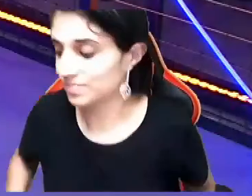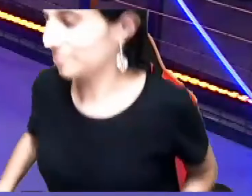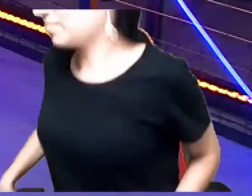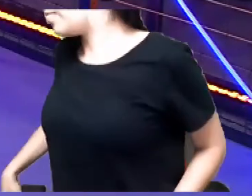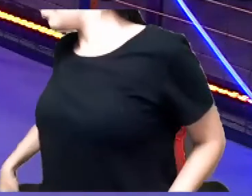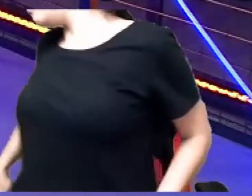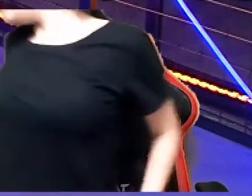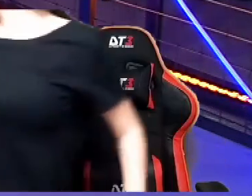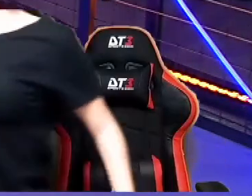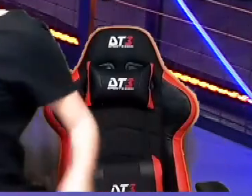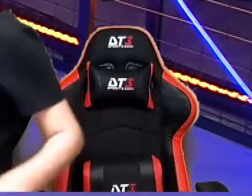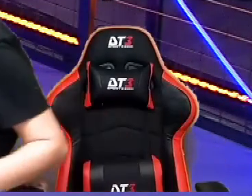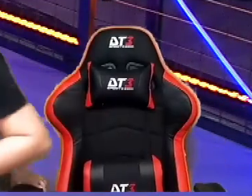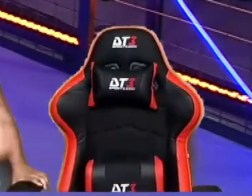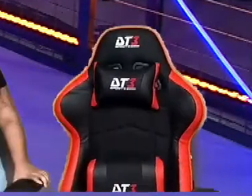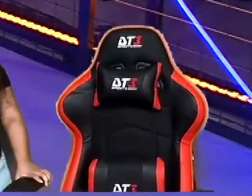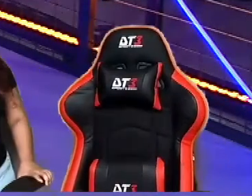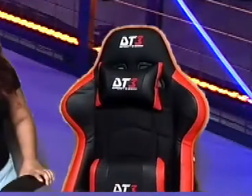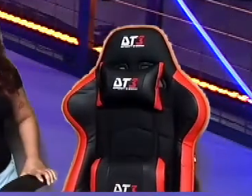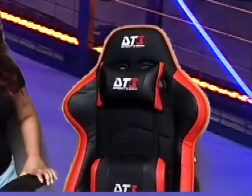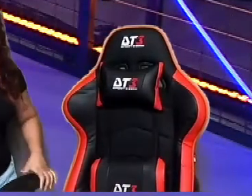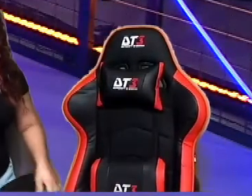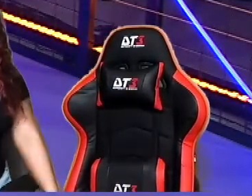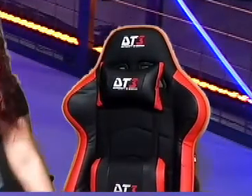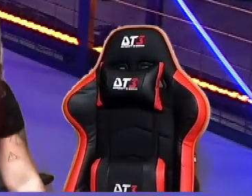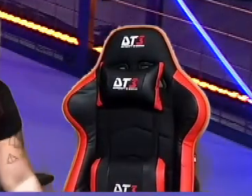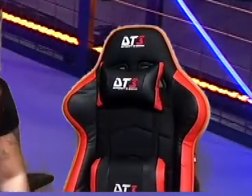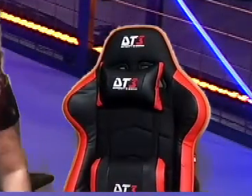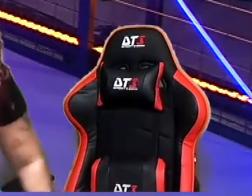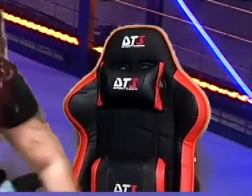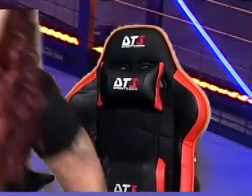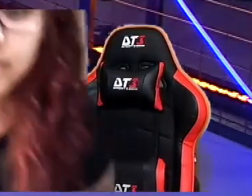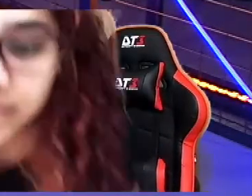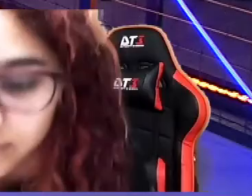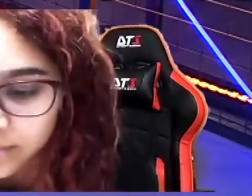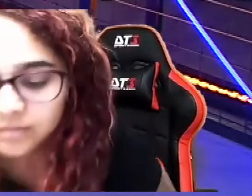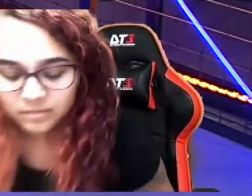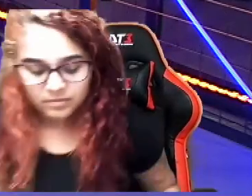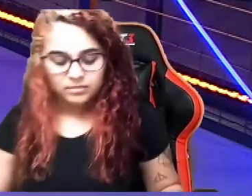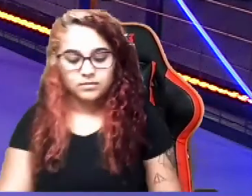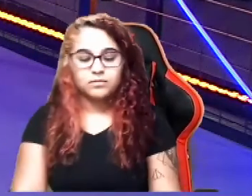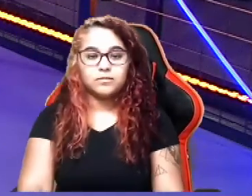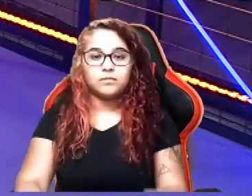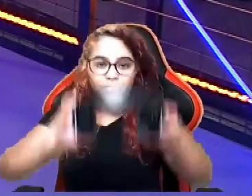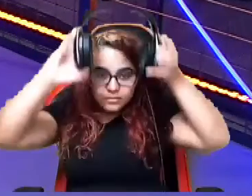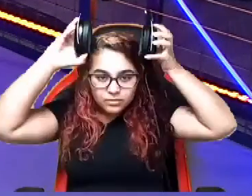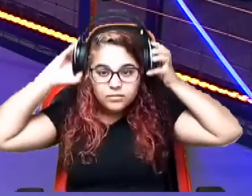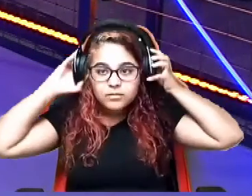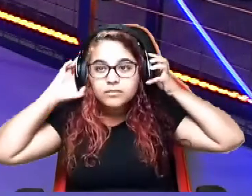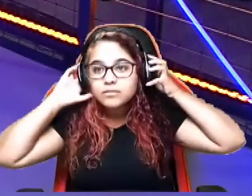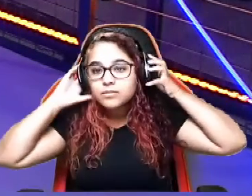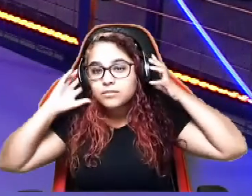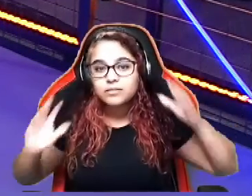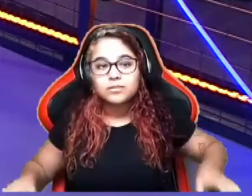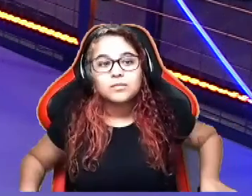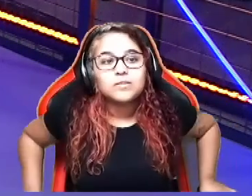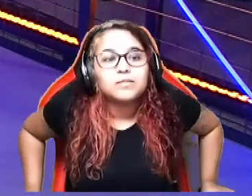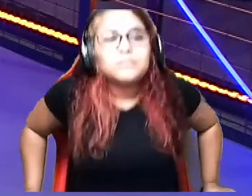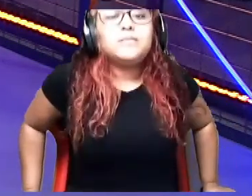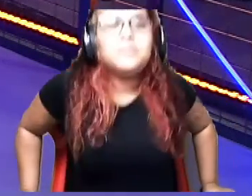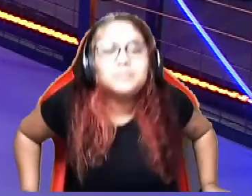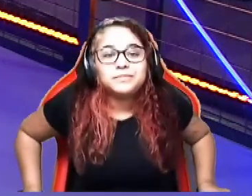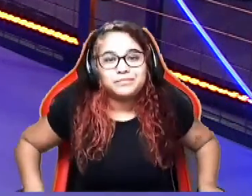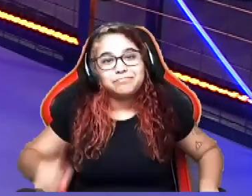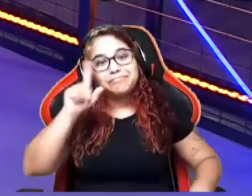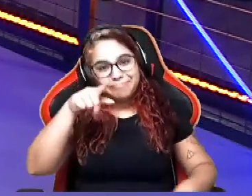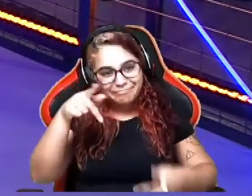problema é que Well, it's always great to get gifts, right? aí fica difícil, como But você disse. the problem is when